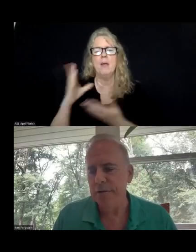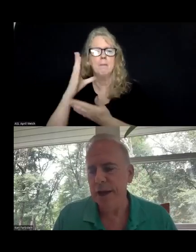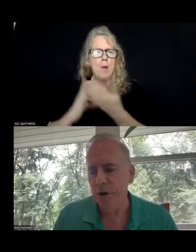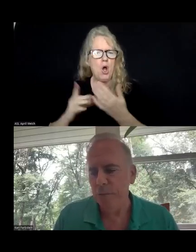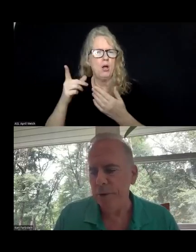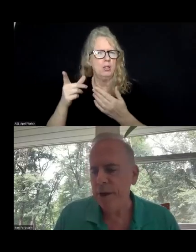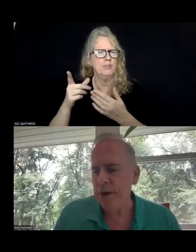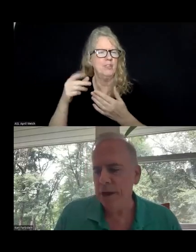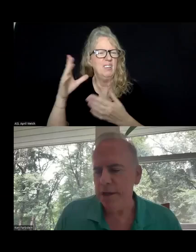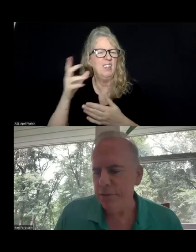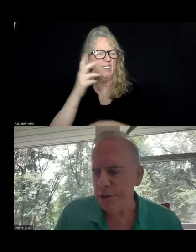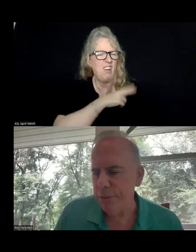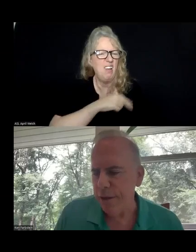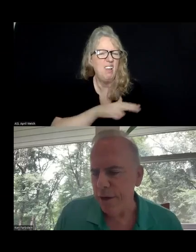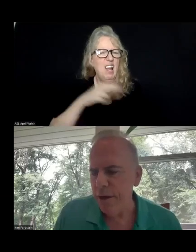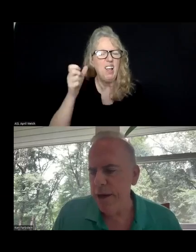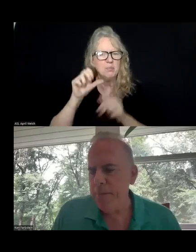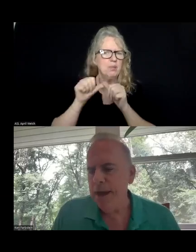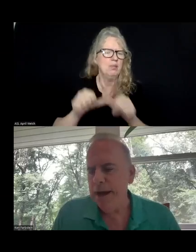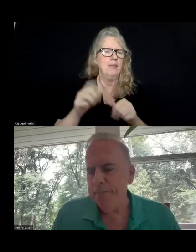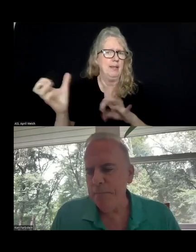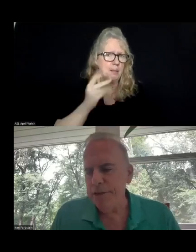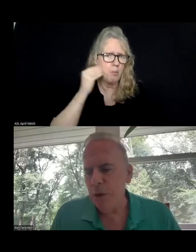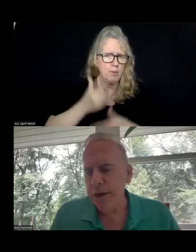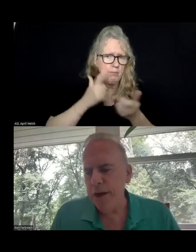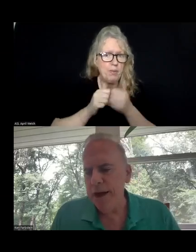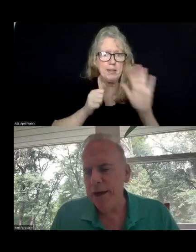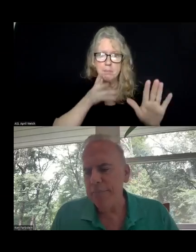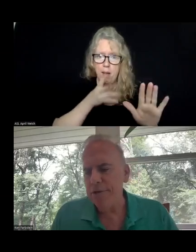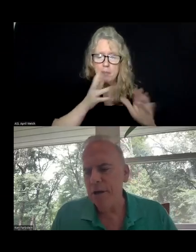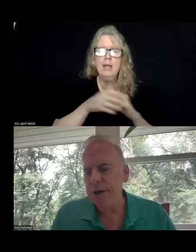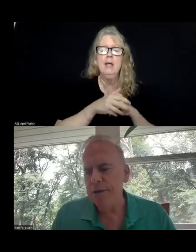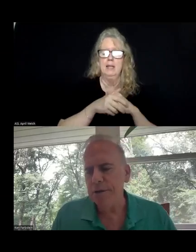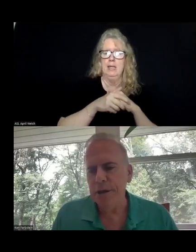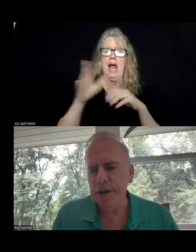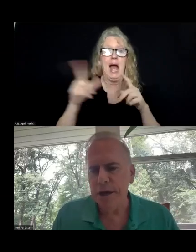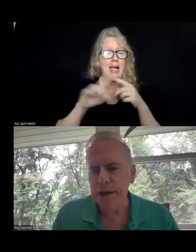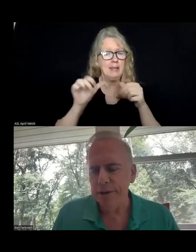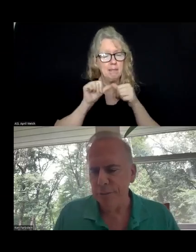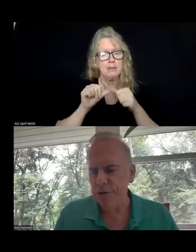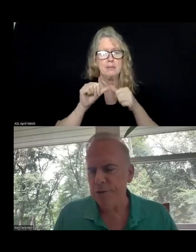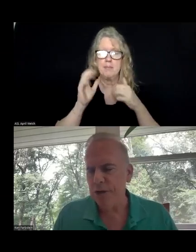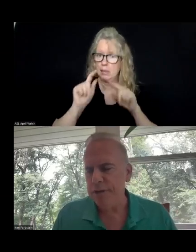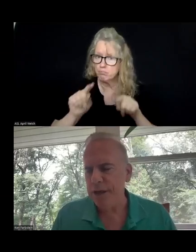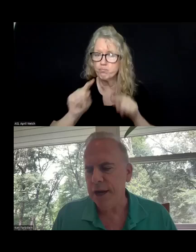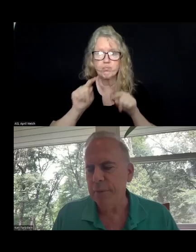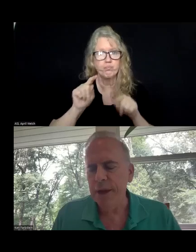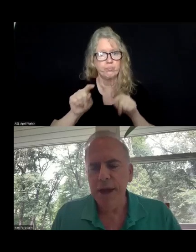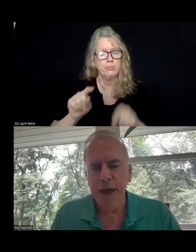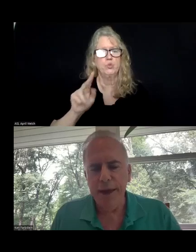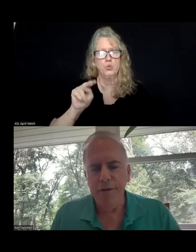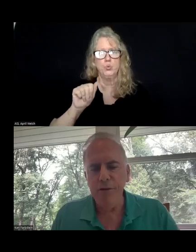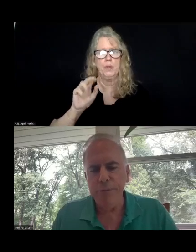and then came home to live with his mother. So I kept going to the NAMI support groups during this